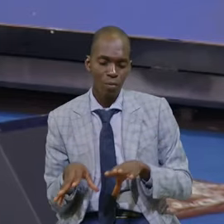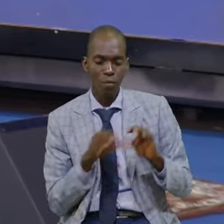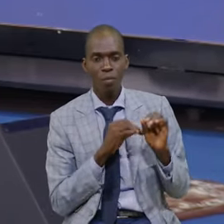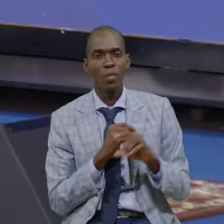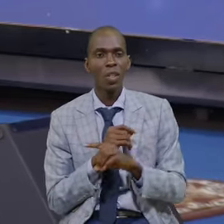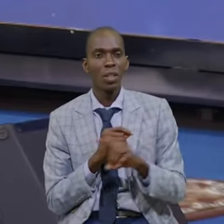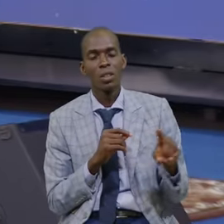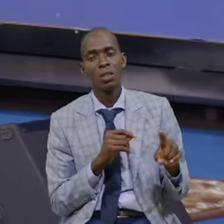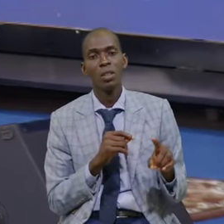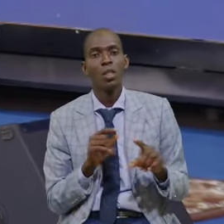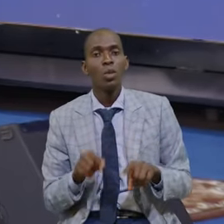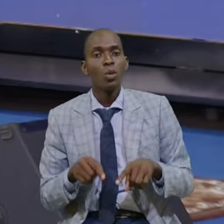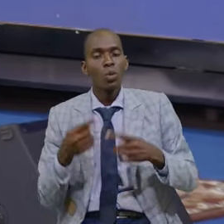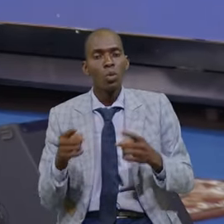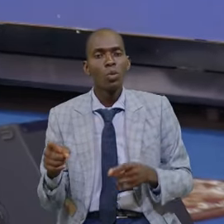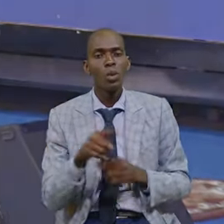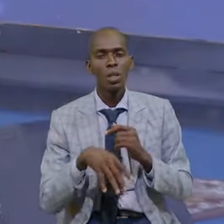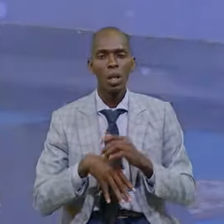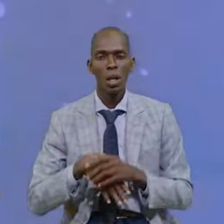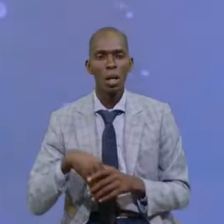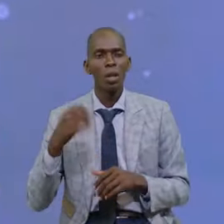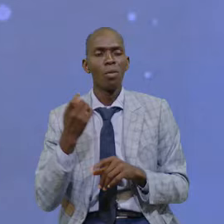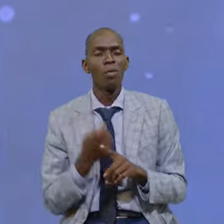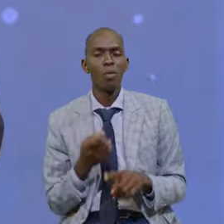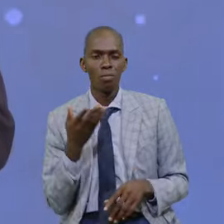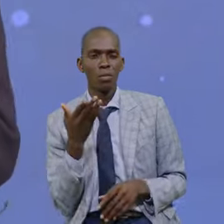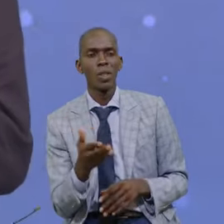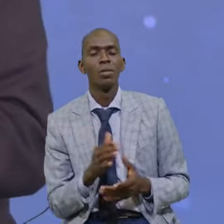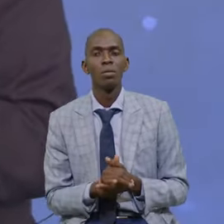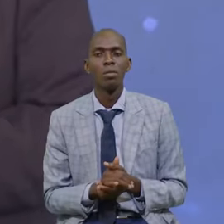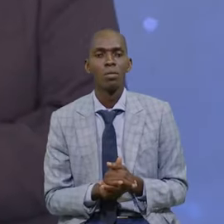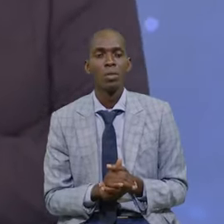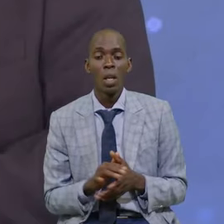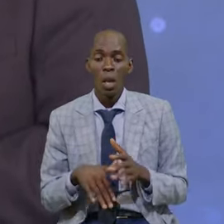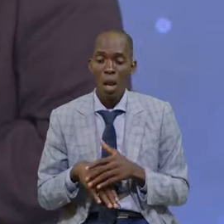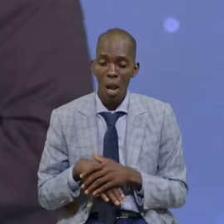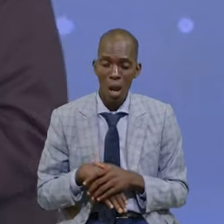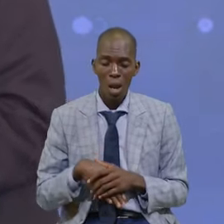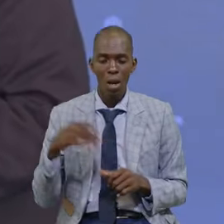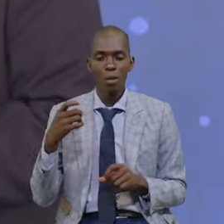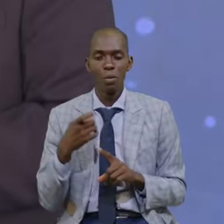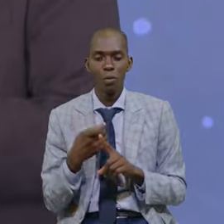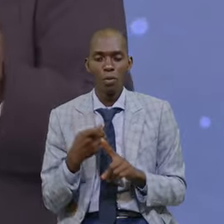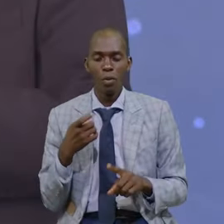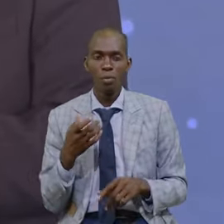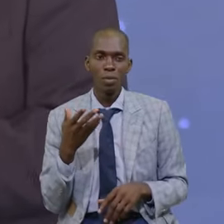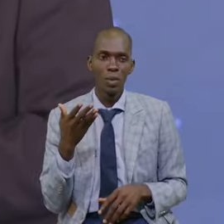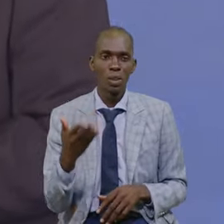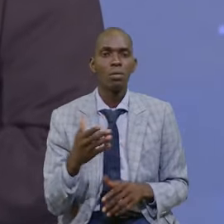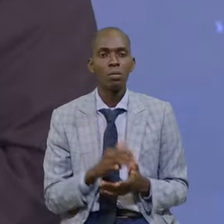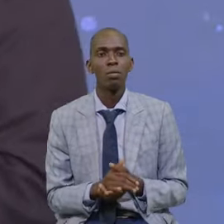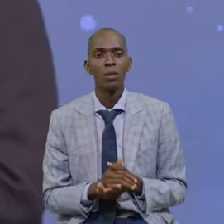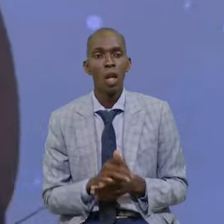Depart ye, go ye out from thence, out from thence. Touch